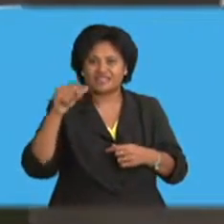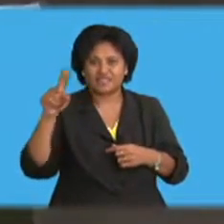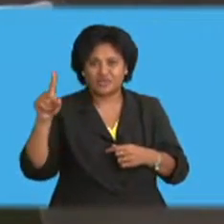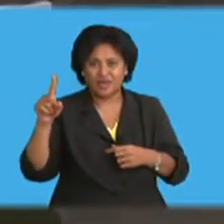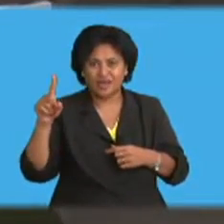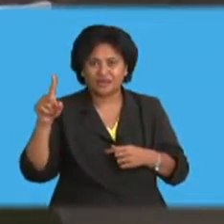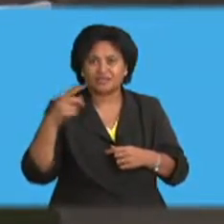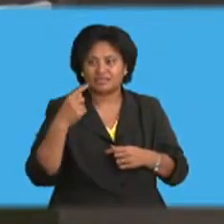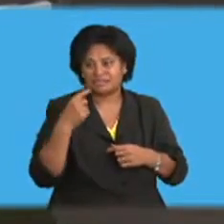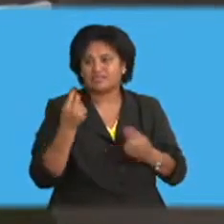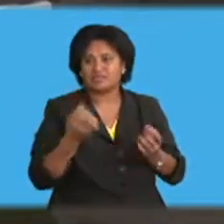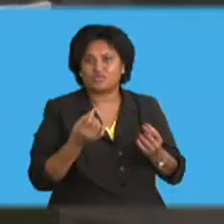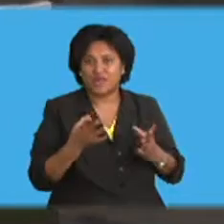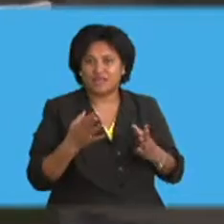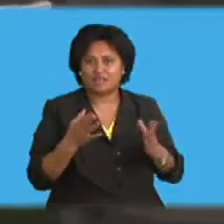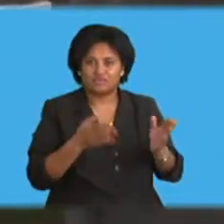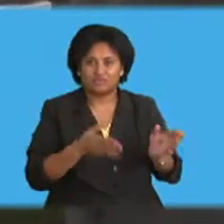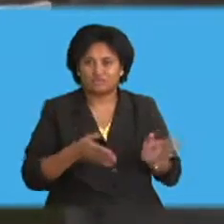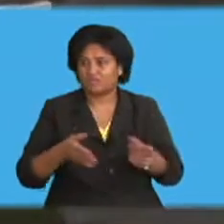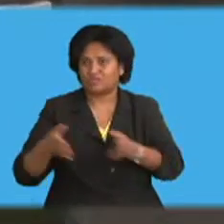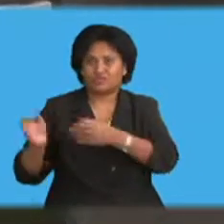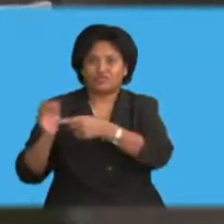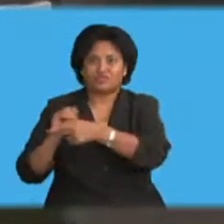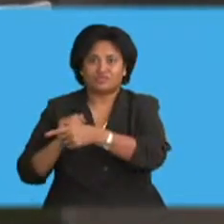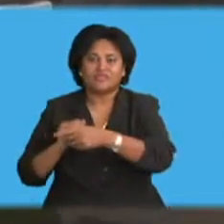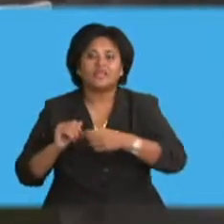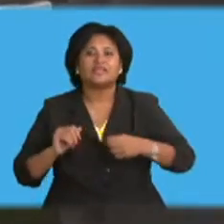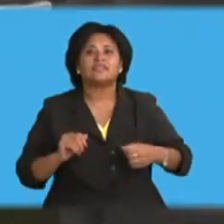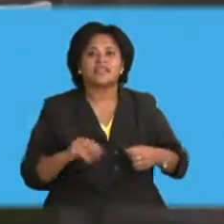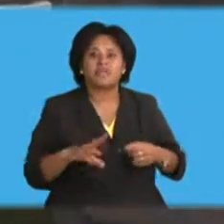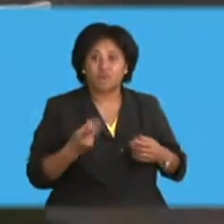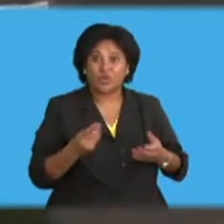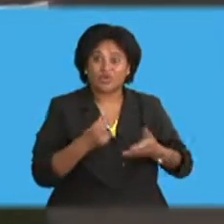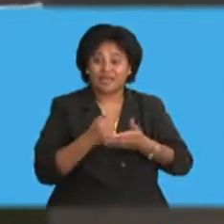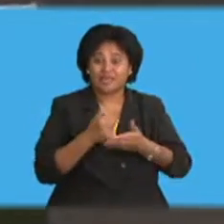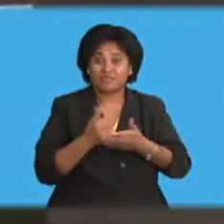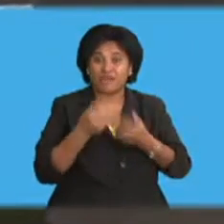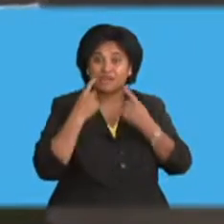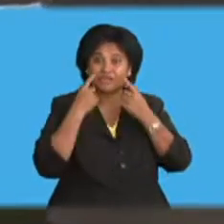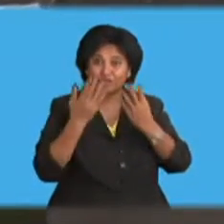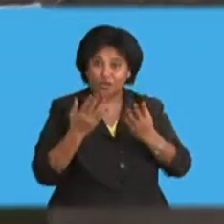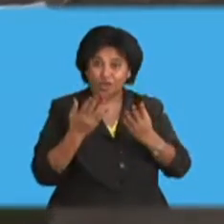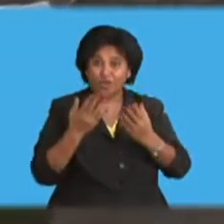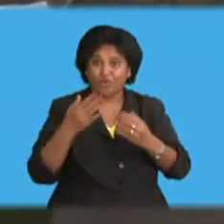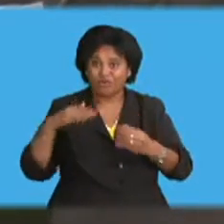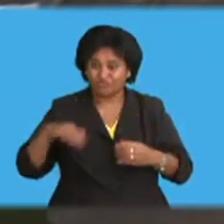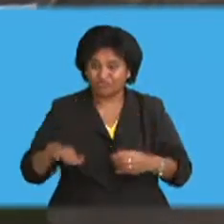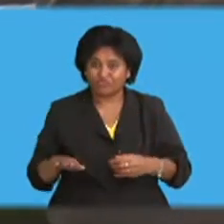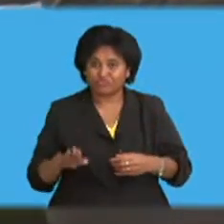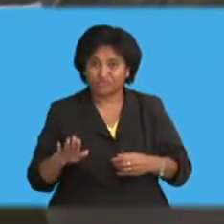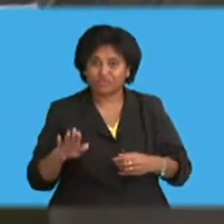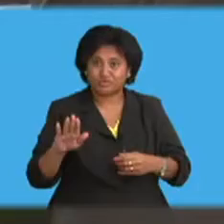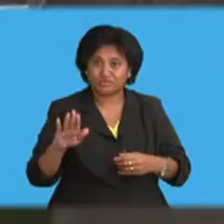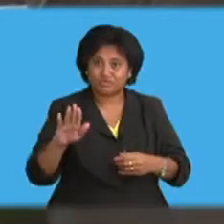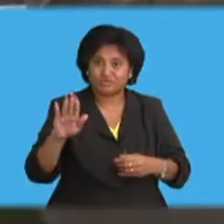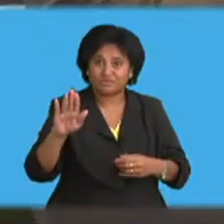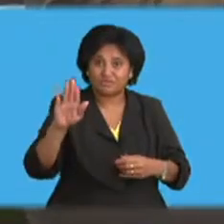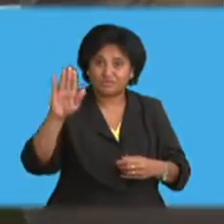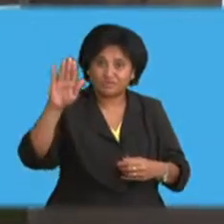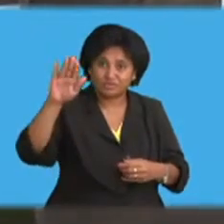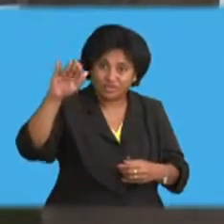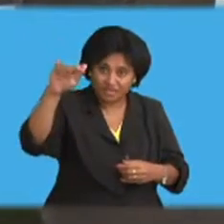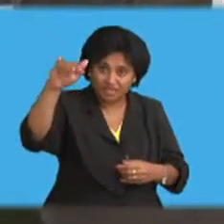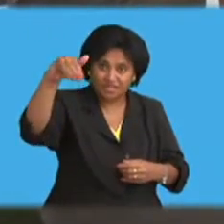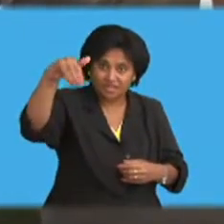moved. And the figures show that we are, and that is why I said it's going on very well,